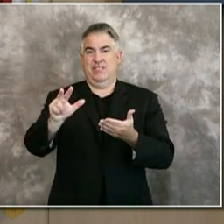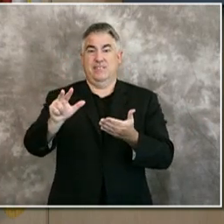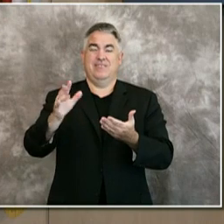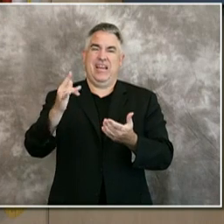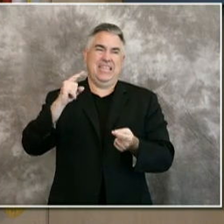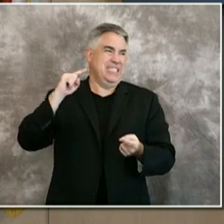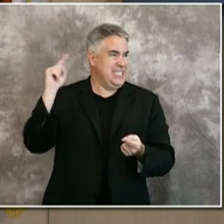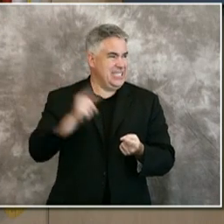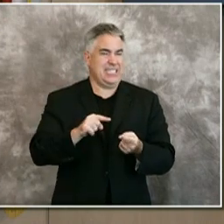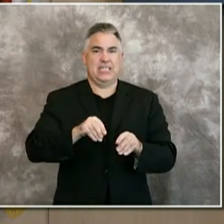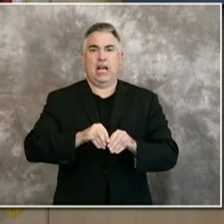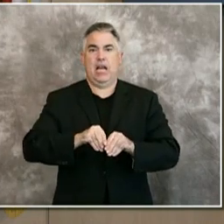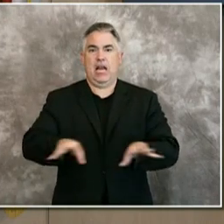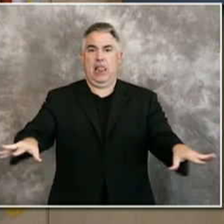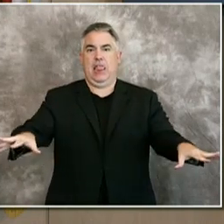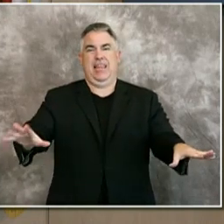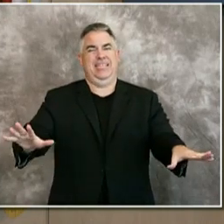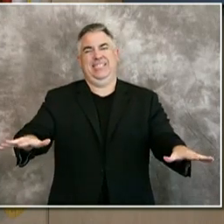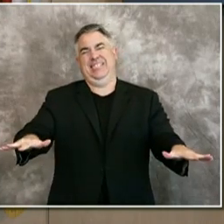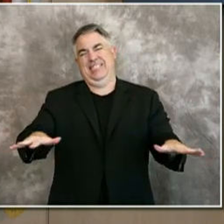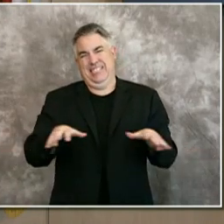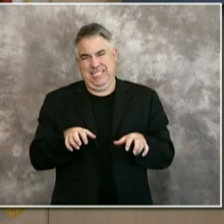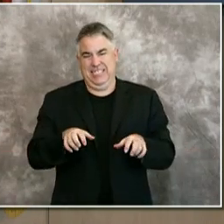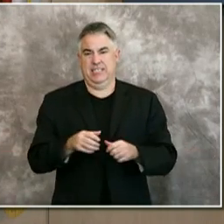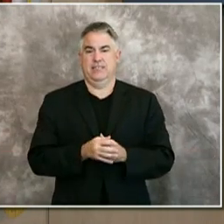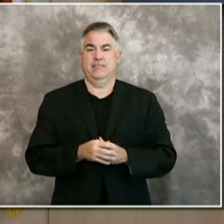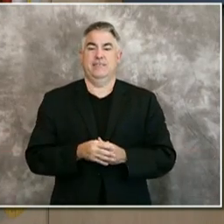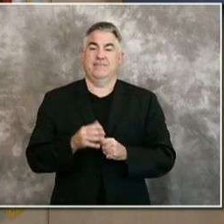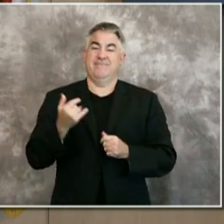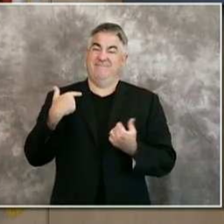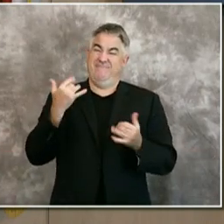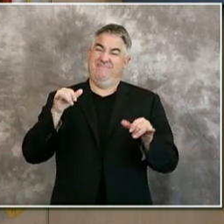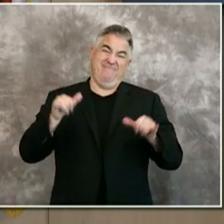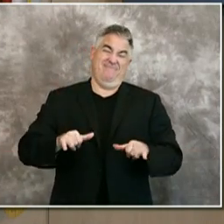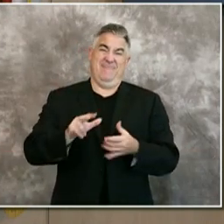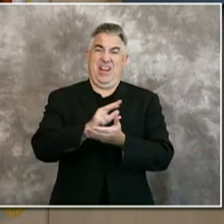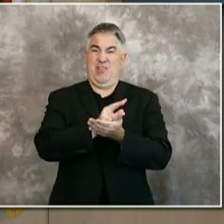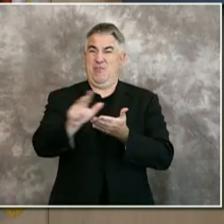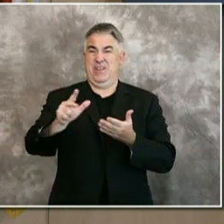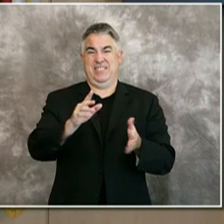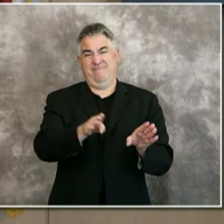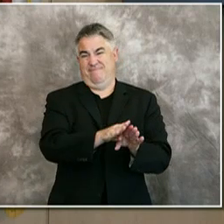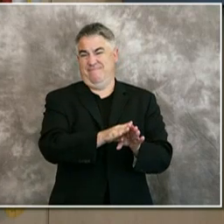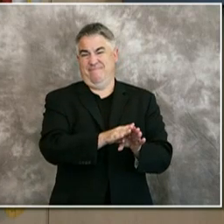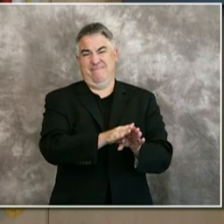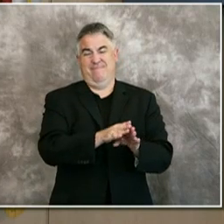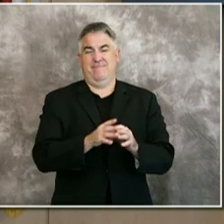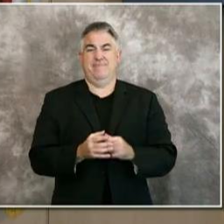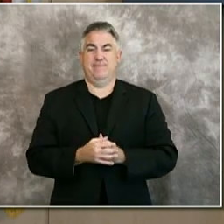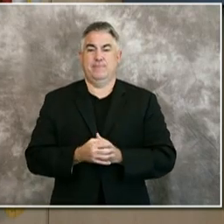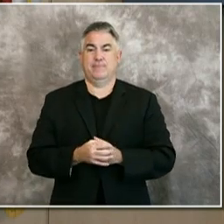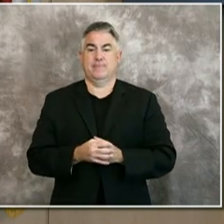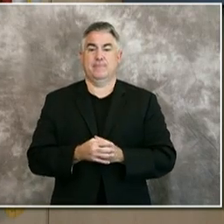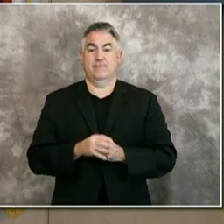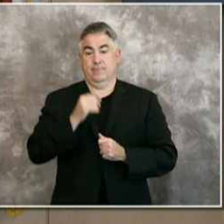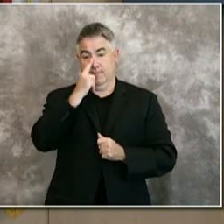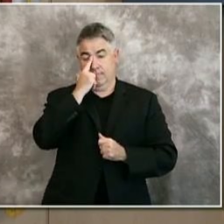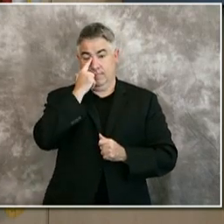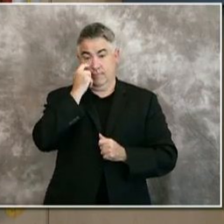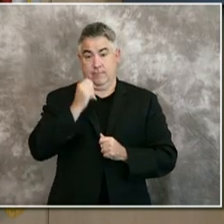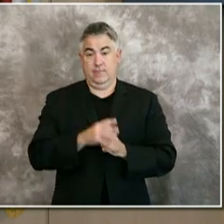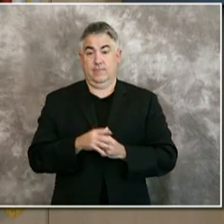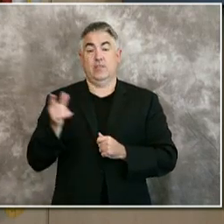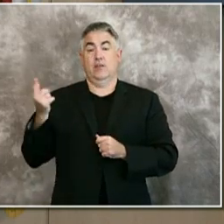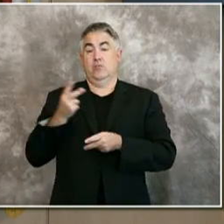weeks to get a better handle on this virus. Supervisor Fletcher and Dr. Wilma Wooten will go into